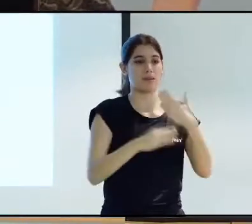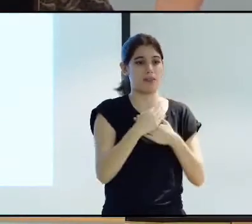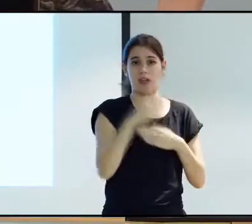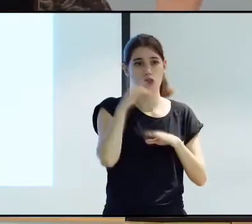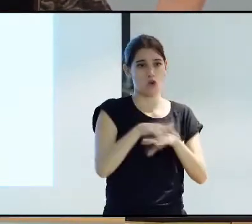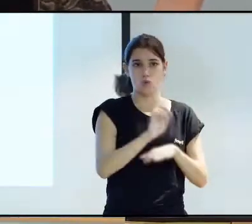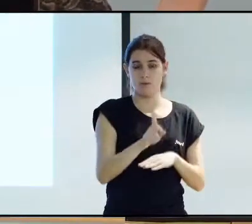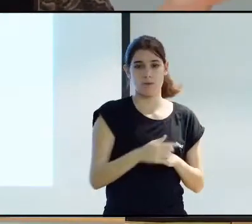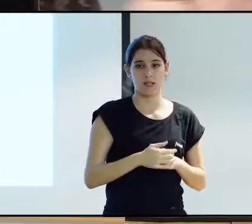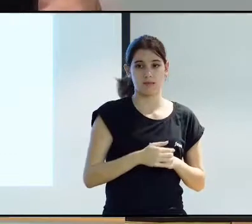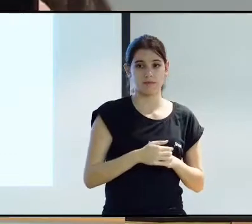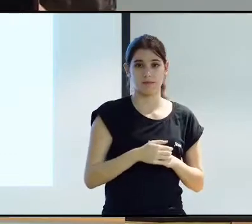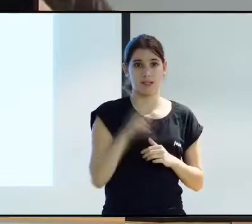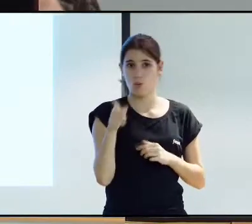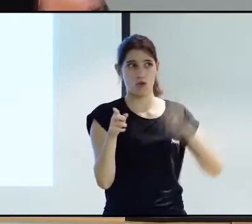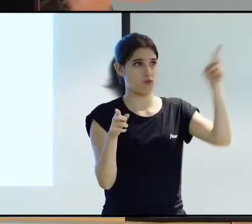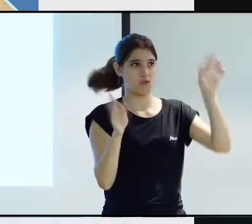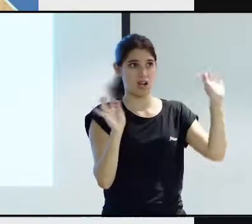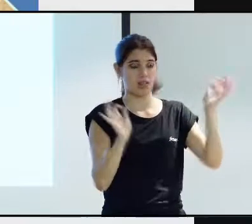of Persons with Disability.